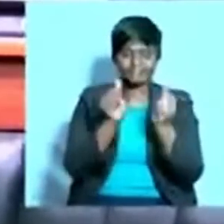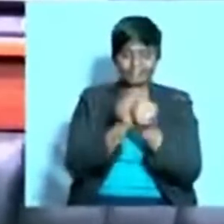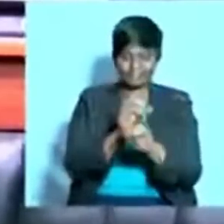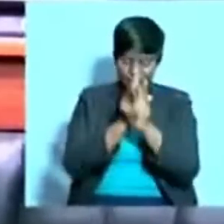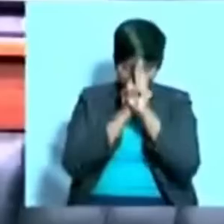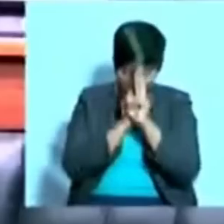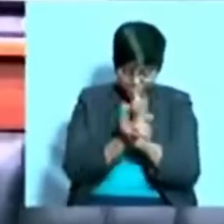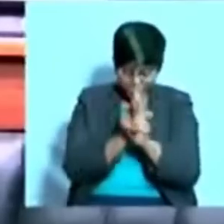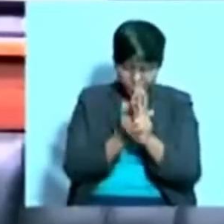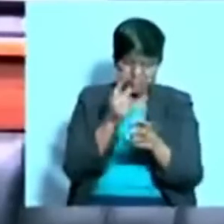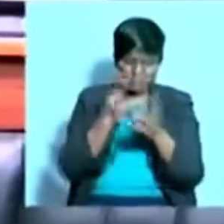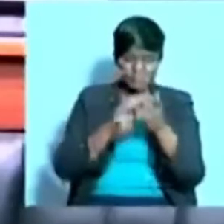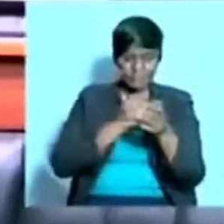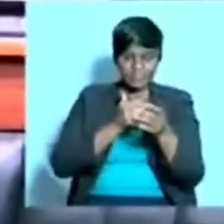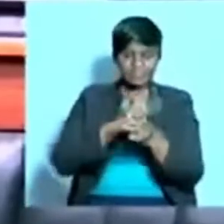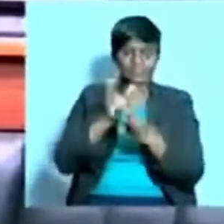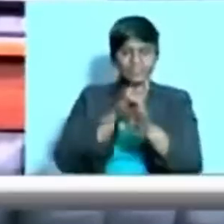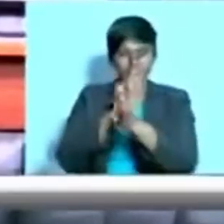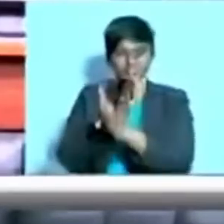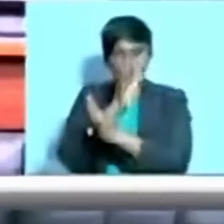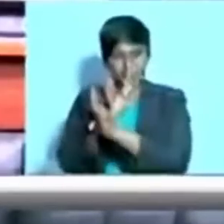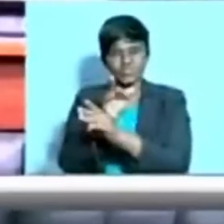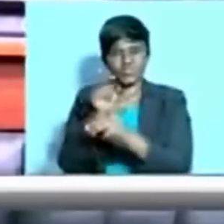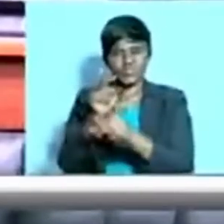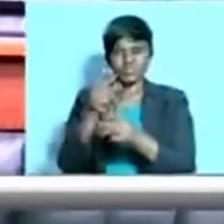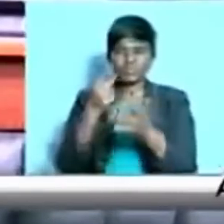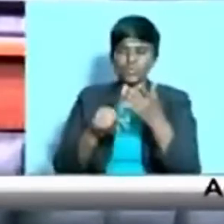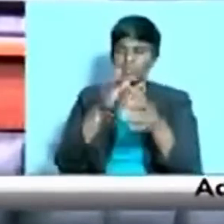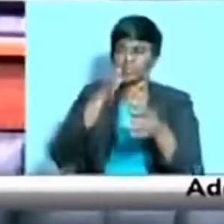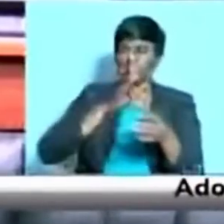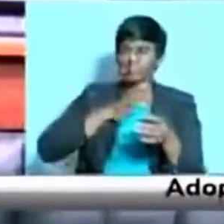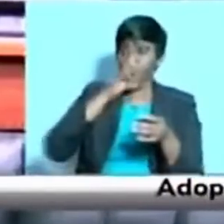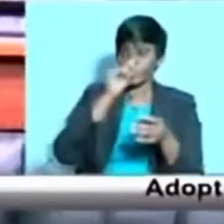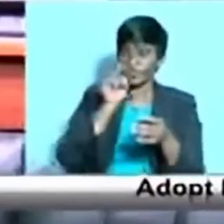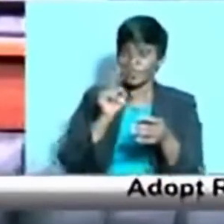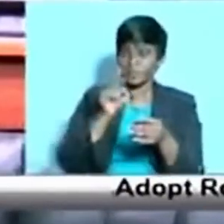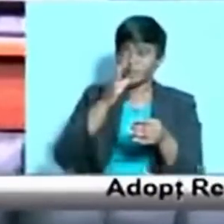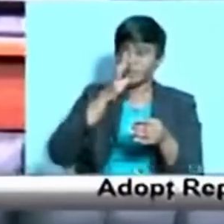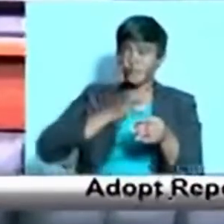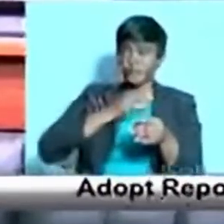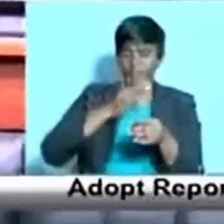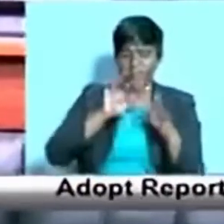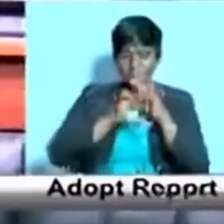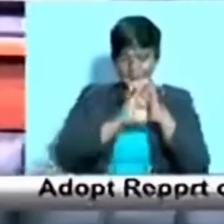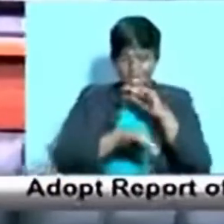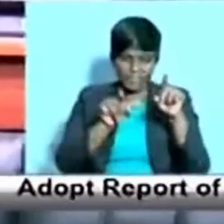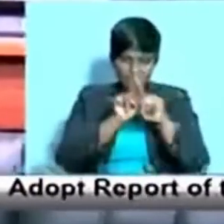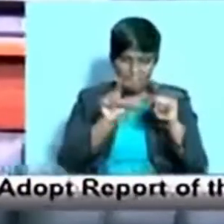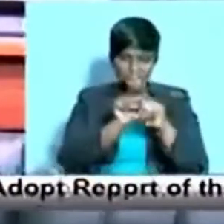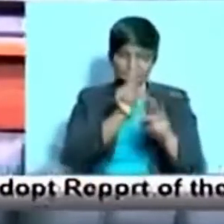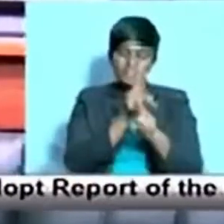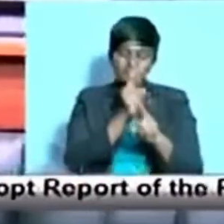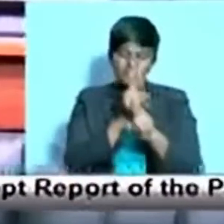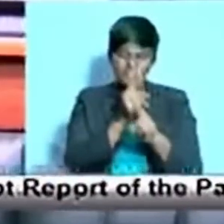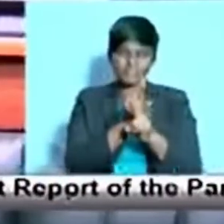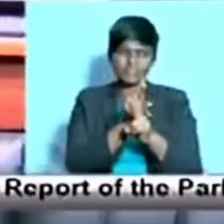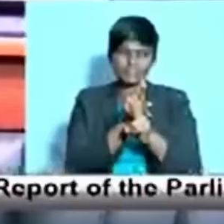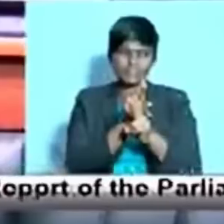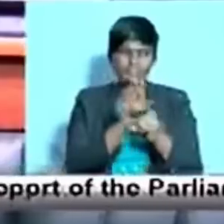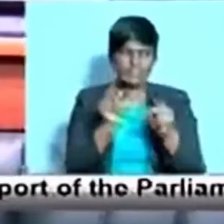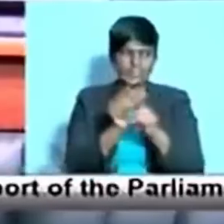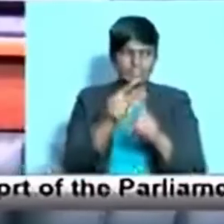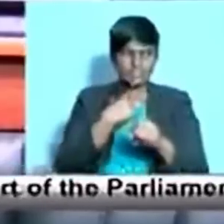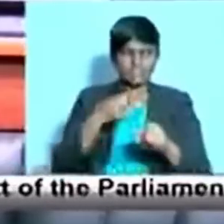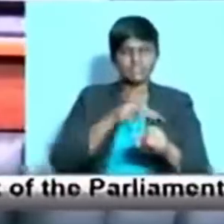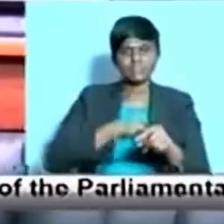respected. That is what I'm referring to, Madam Speaker. Madam Speaker, under the same rights, as a member